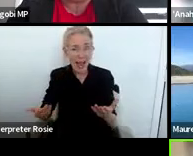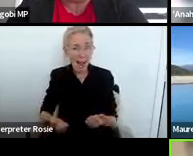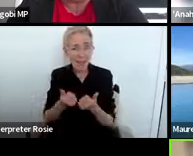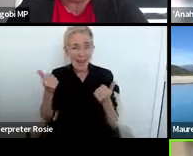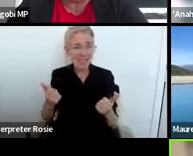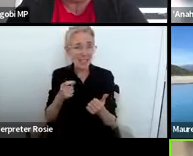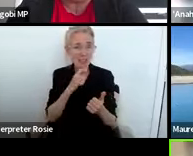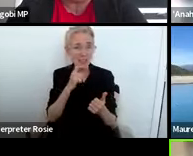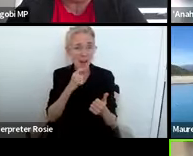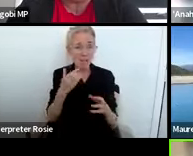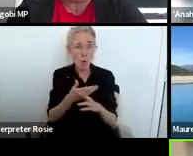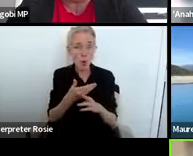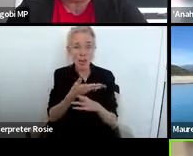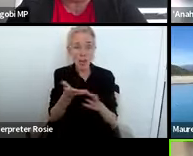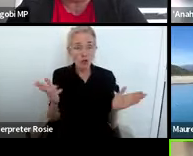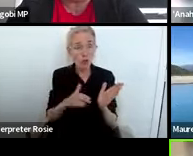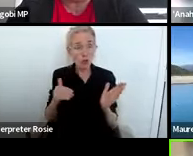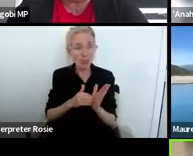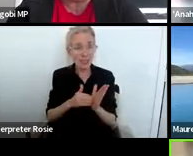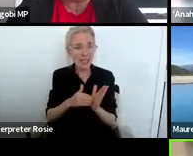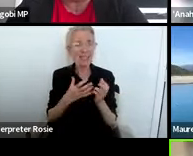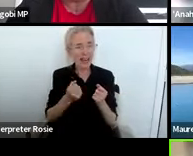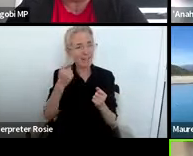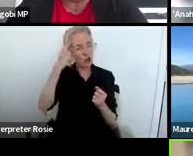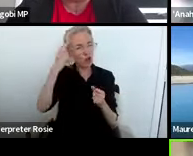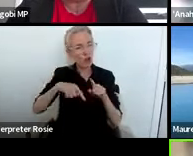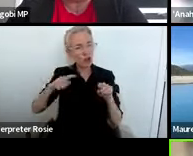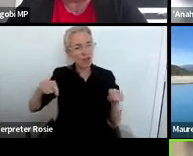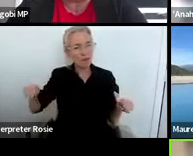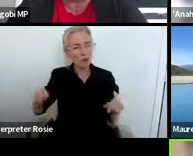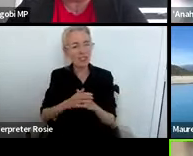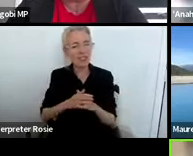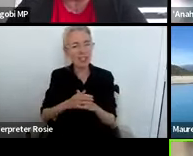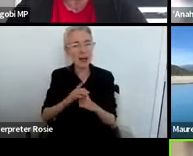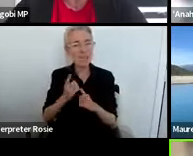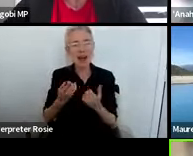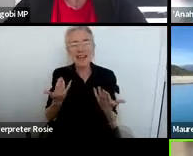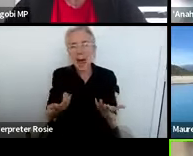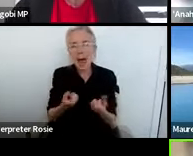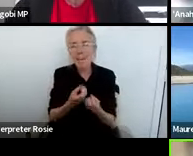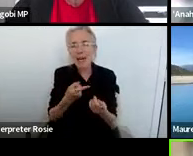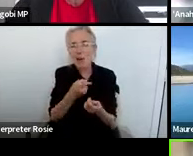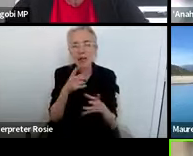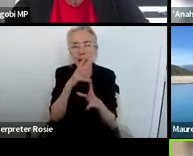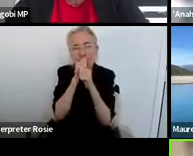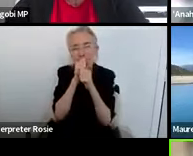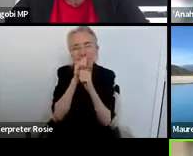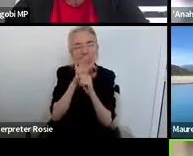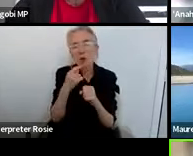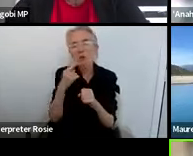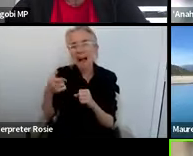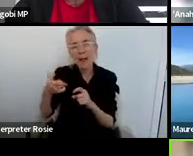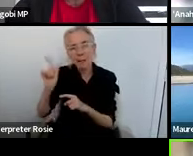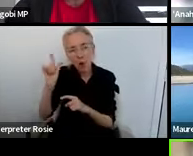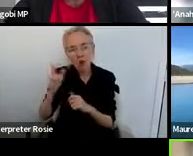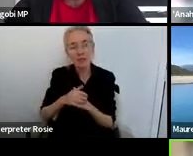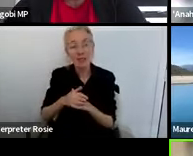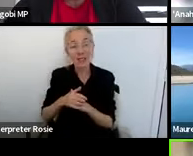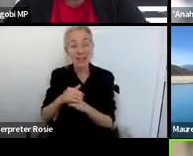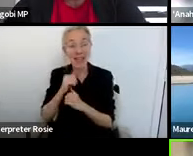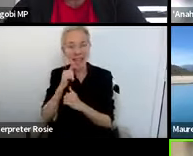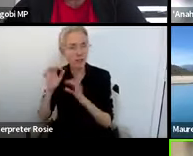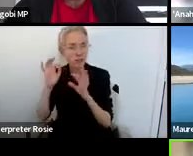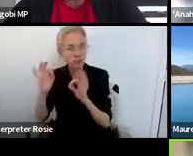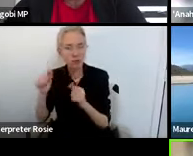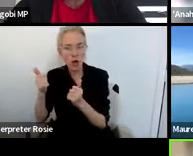out and say, this is what my needs are. And now, because of this legislation, I have a right to disclose that. And I